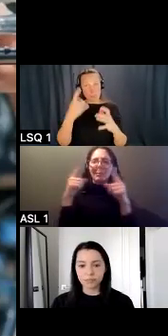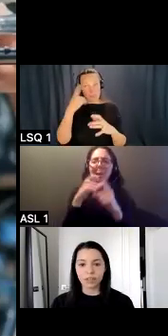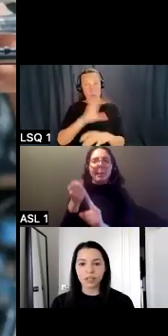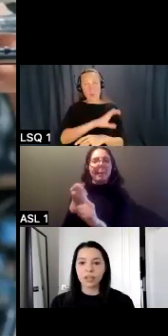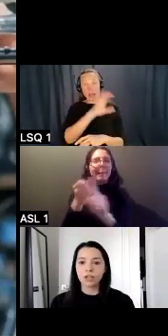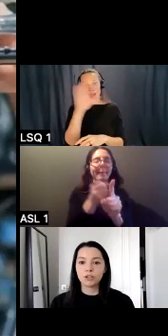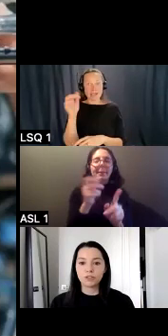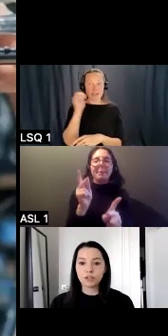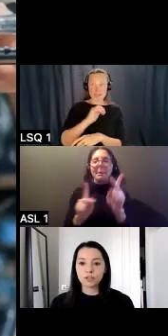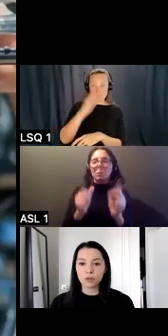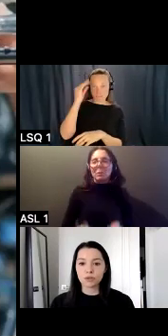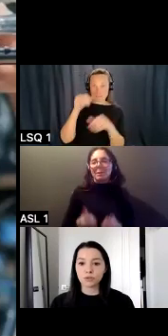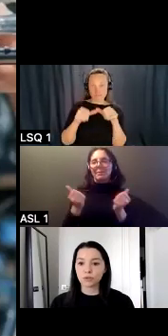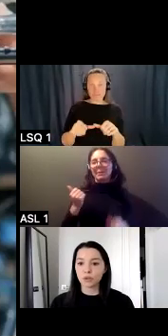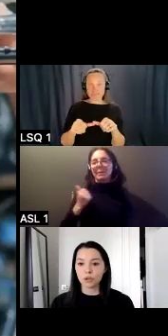and Canadians.